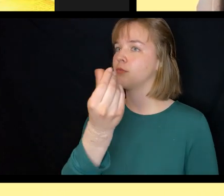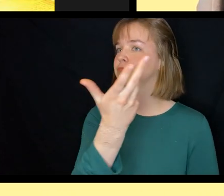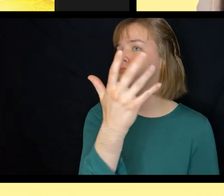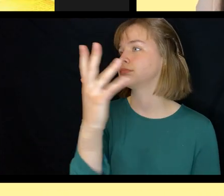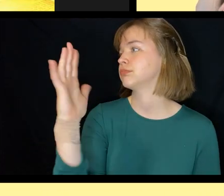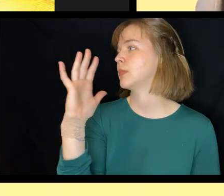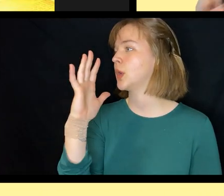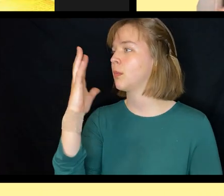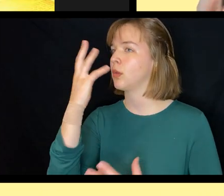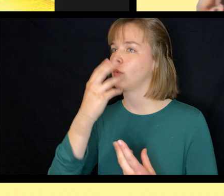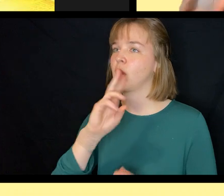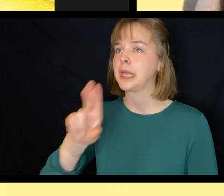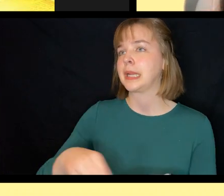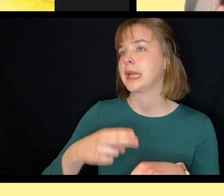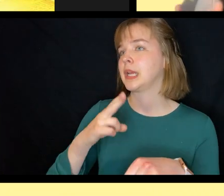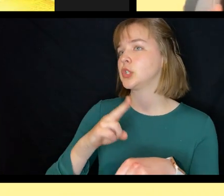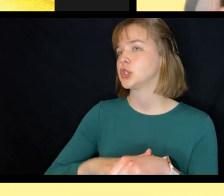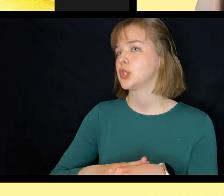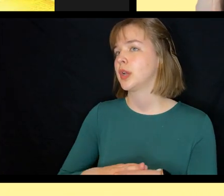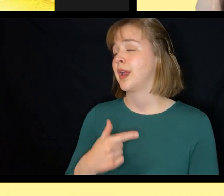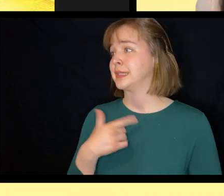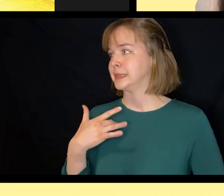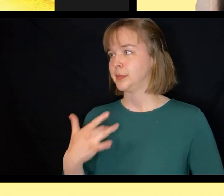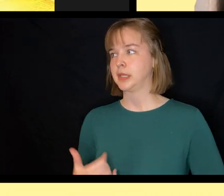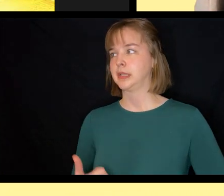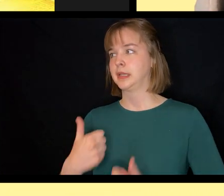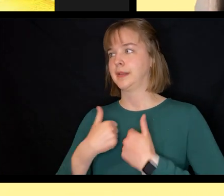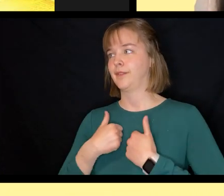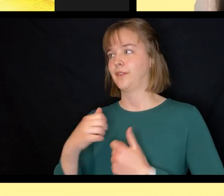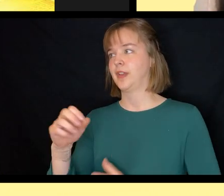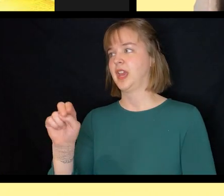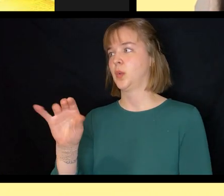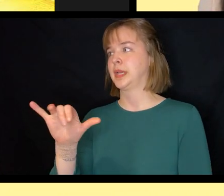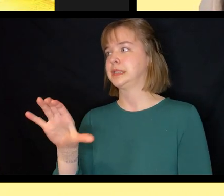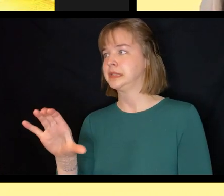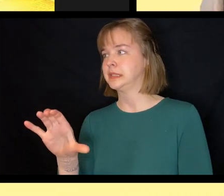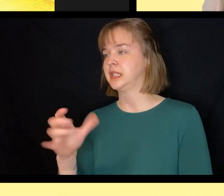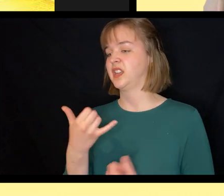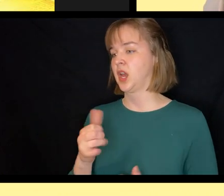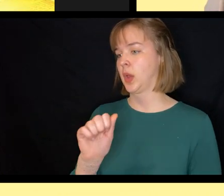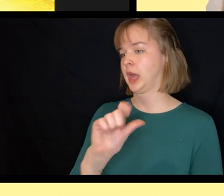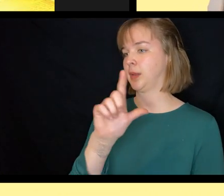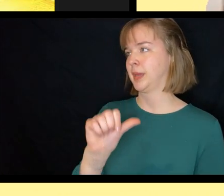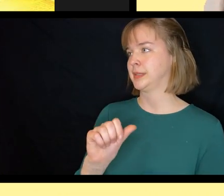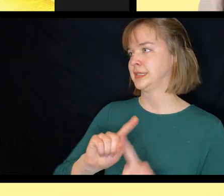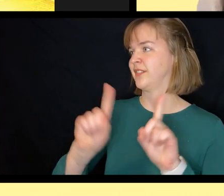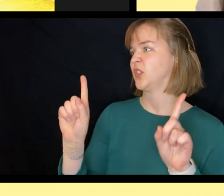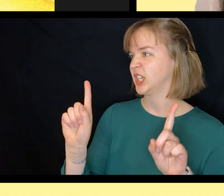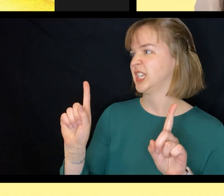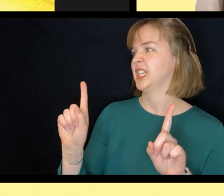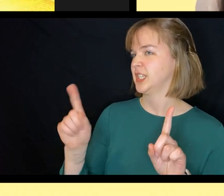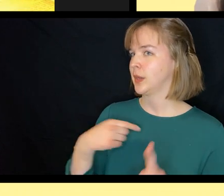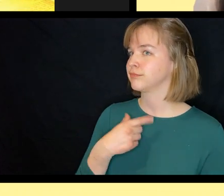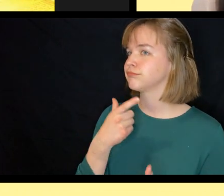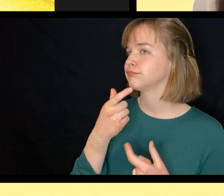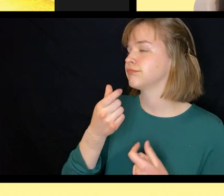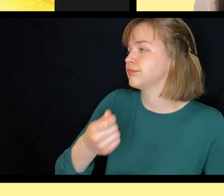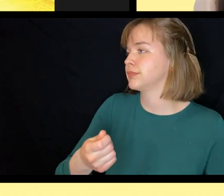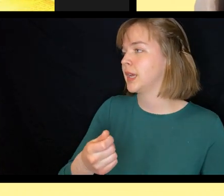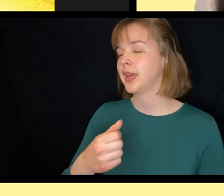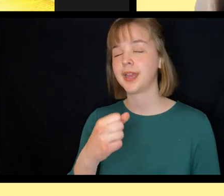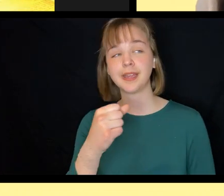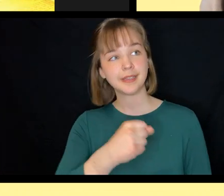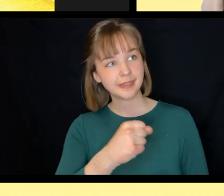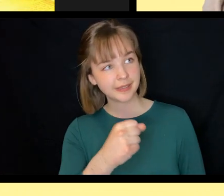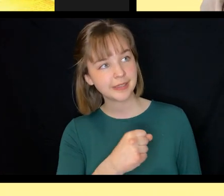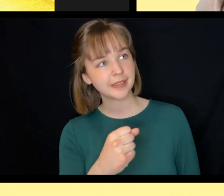huge fascination with like nature, trees and stuff. I mean, I live in Yeah. the woods essentially here. You don't really get that where I usually live in New